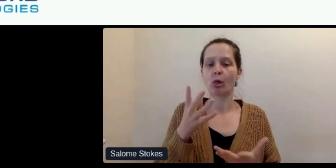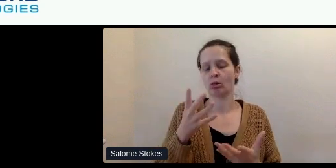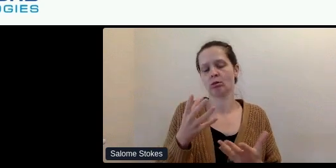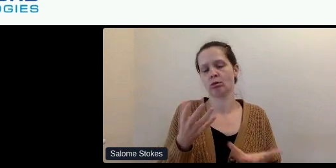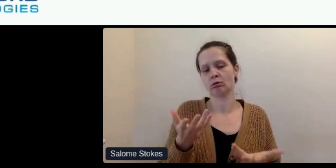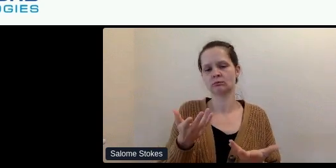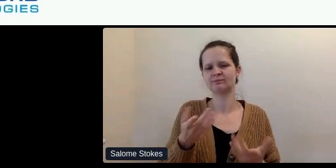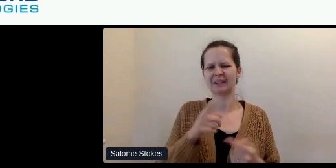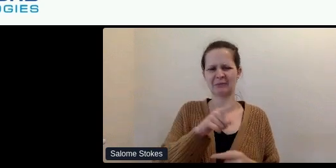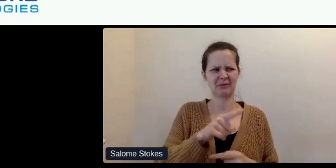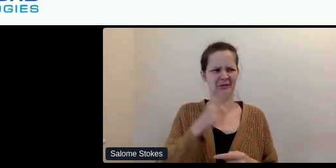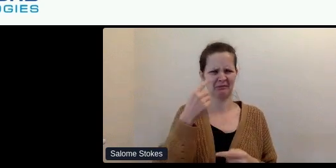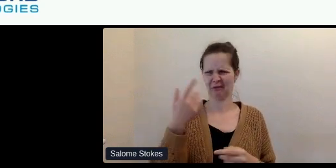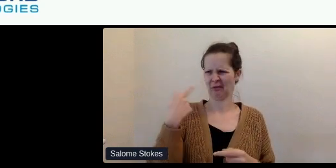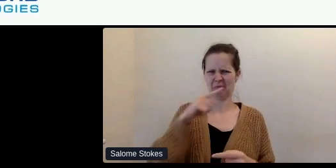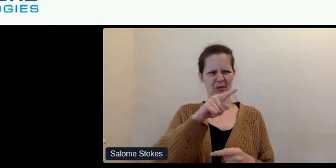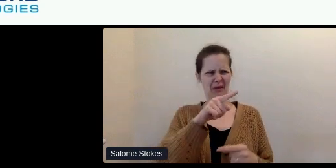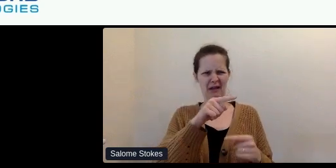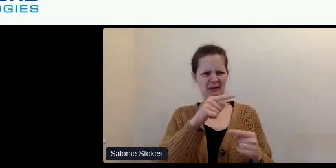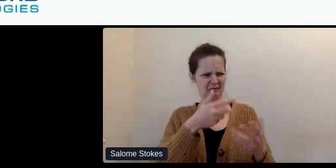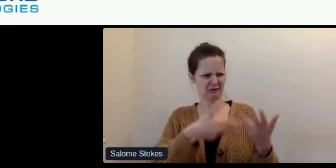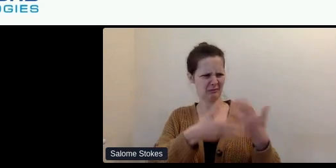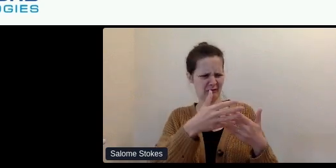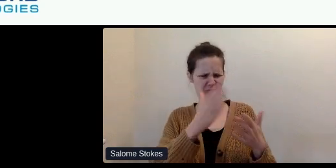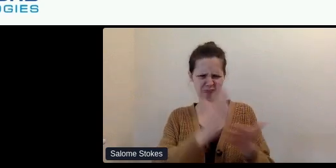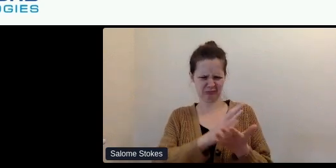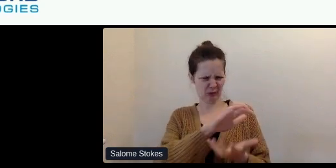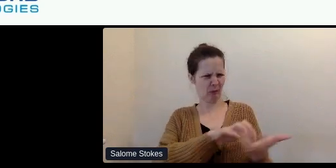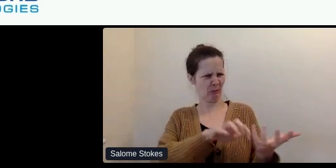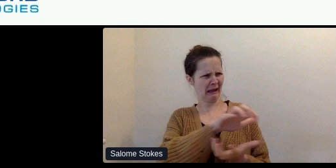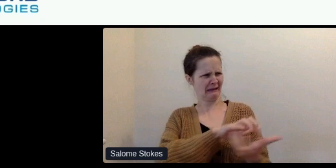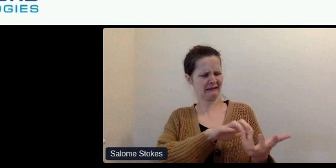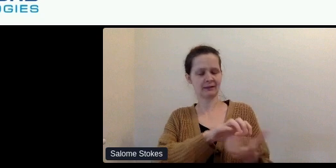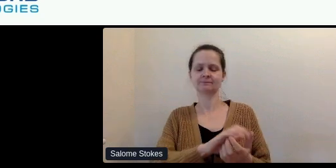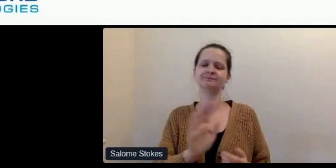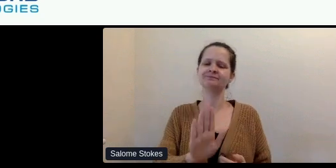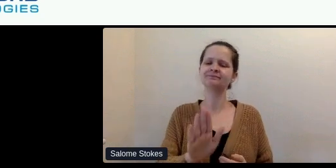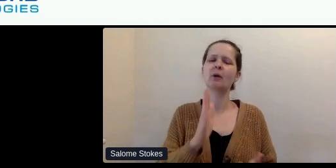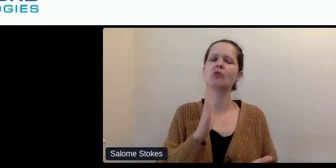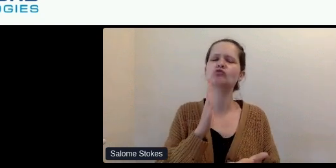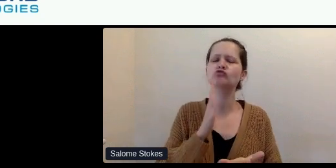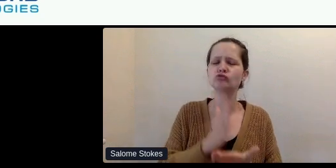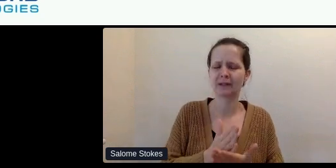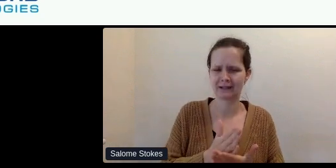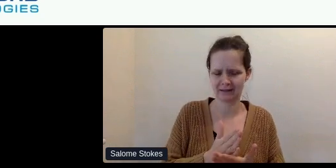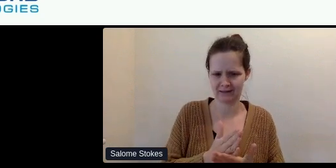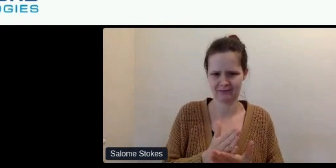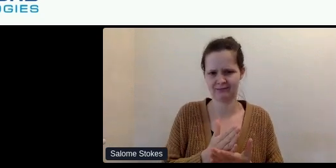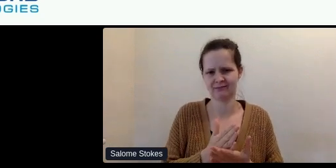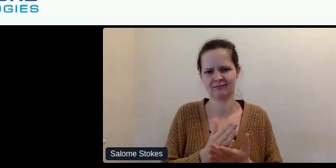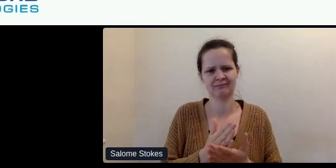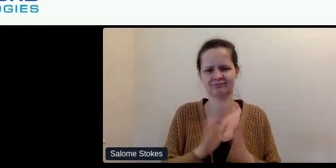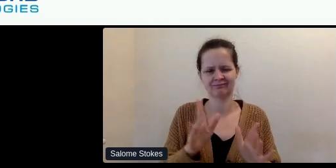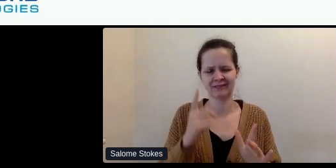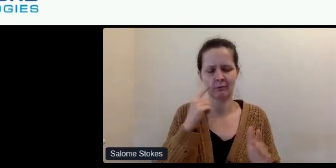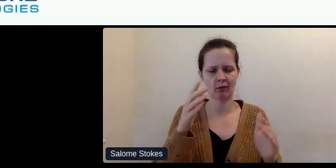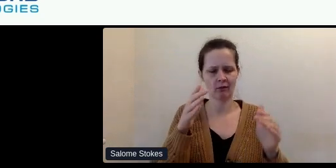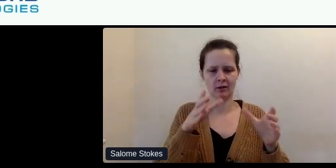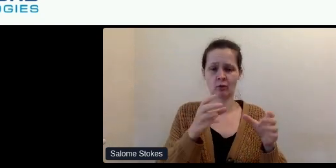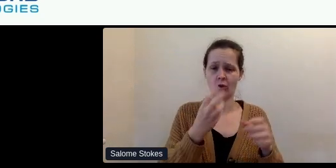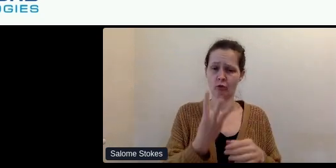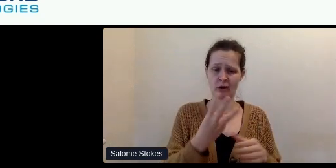complicated platform. But really what it distills down into is three components, or what we call